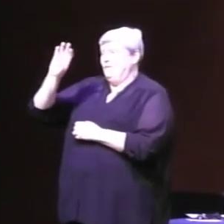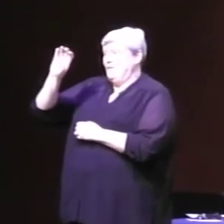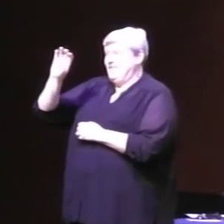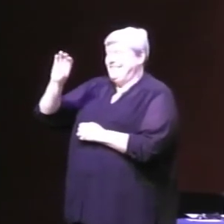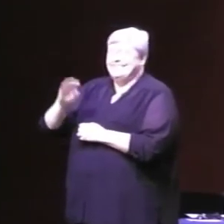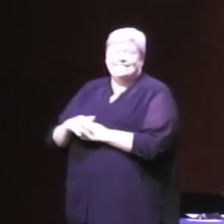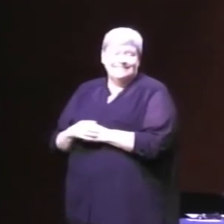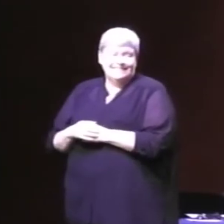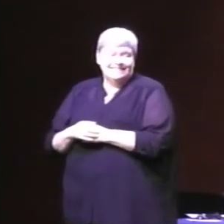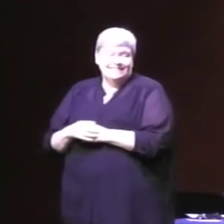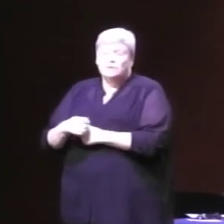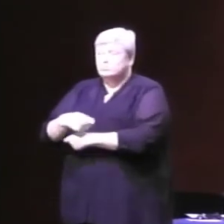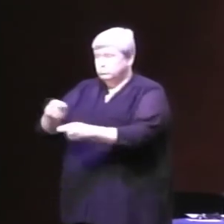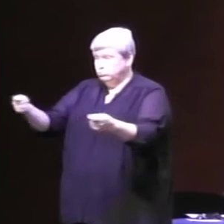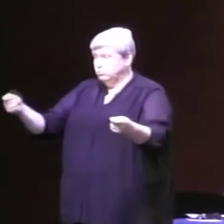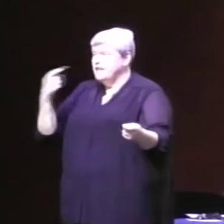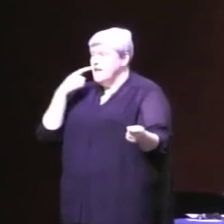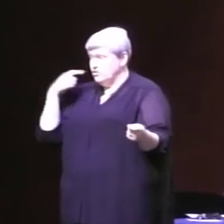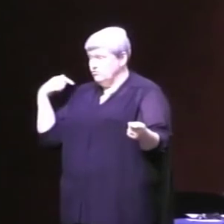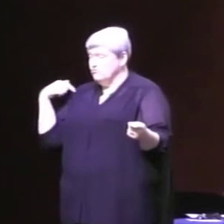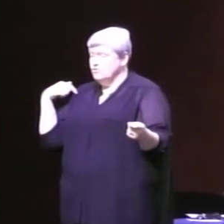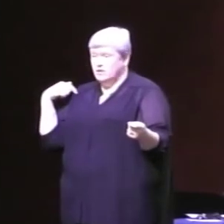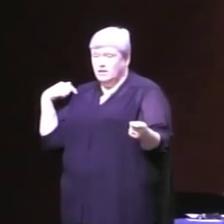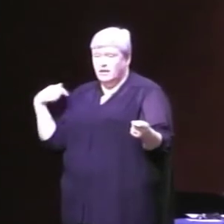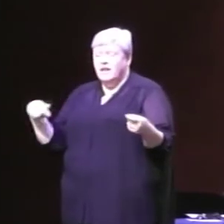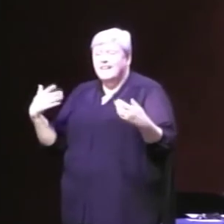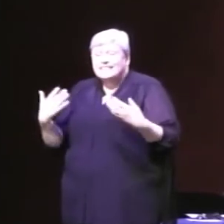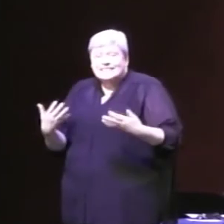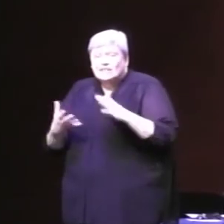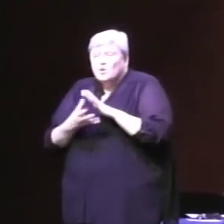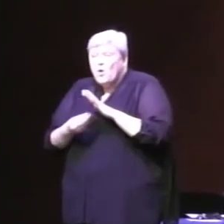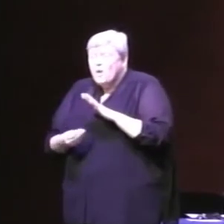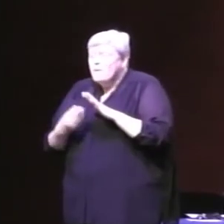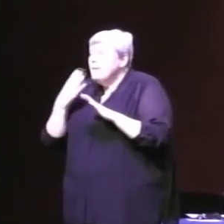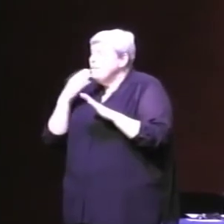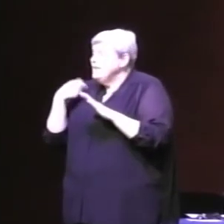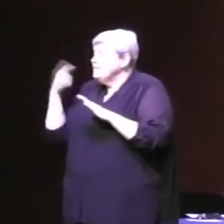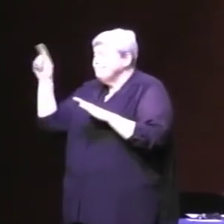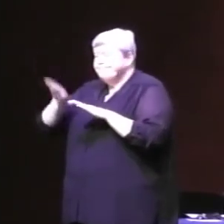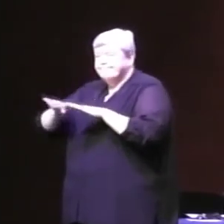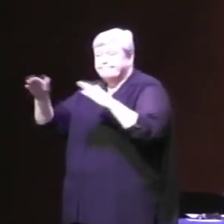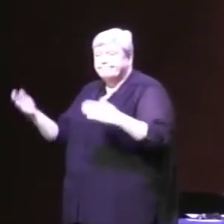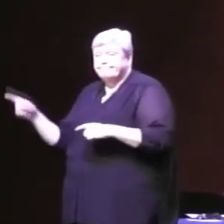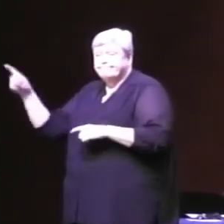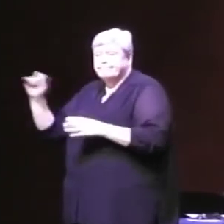14 were distributed yesterday. If you don't have a copy of them, please pick one up at the STUC help